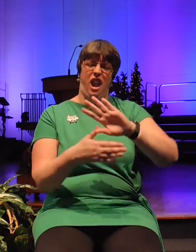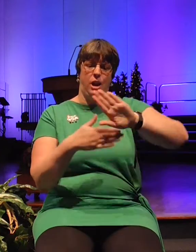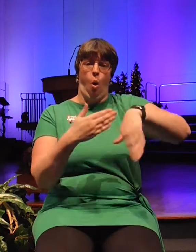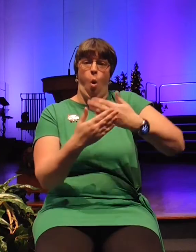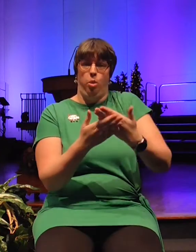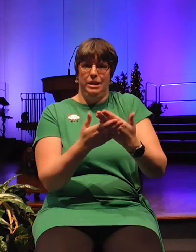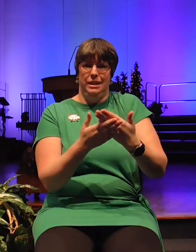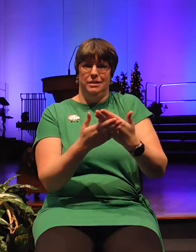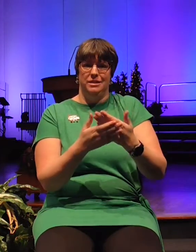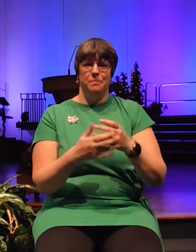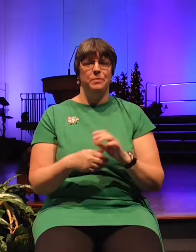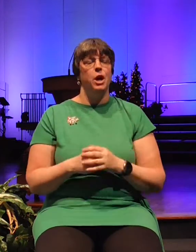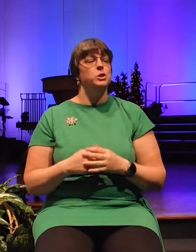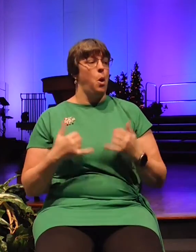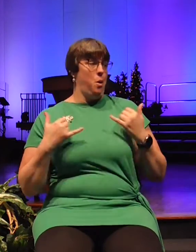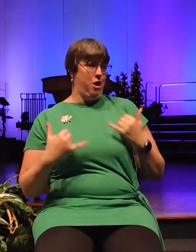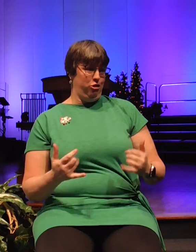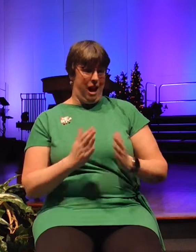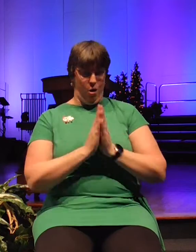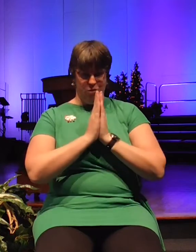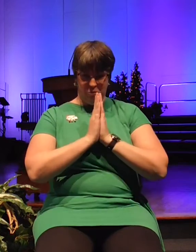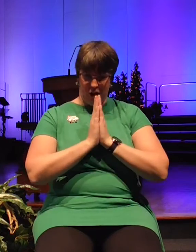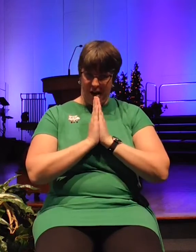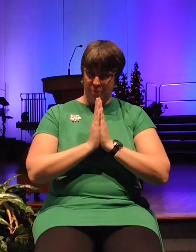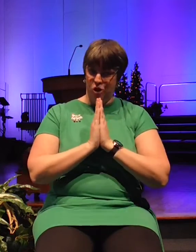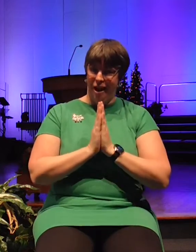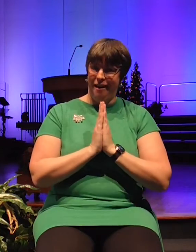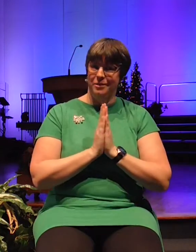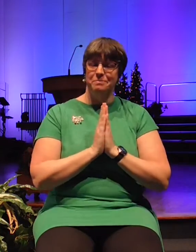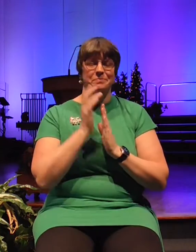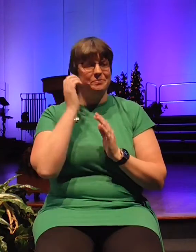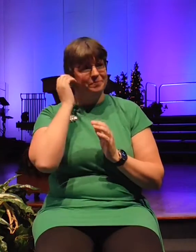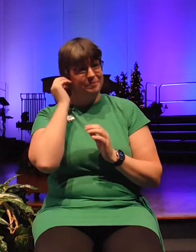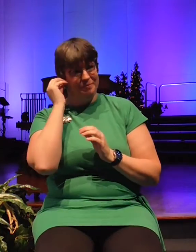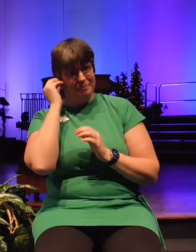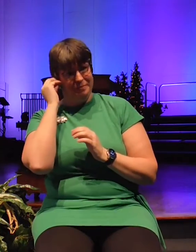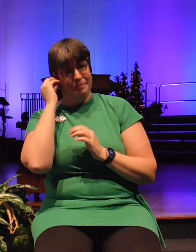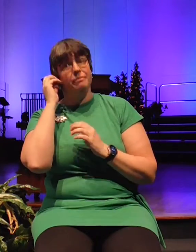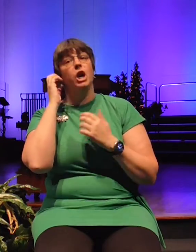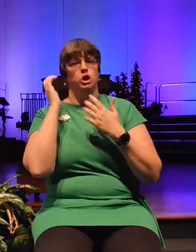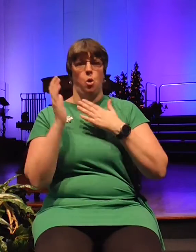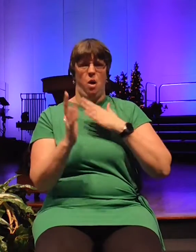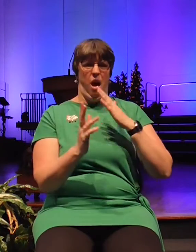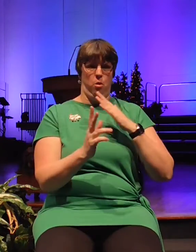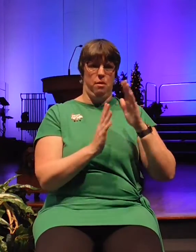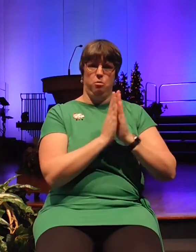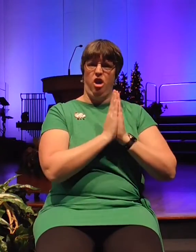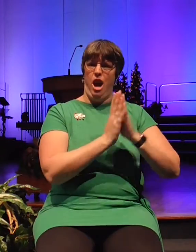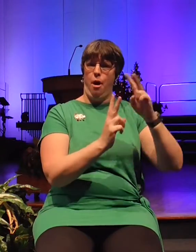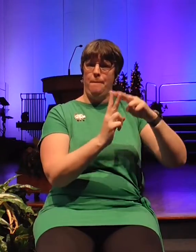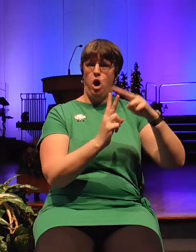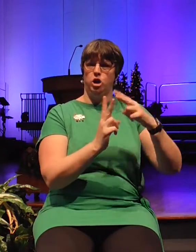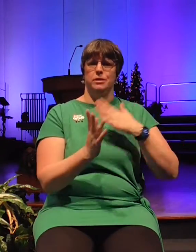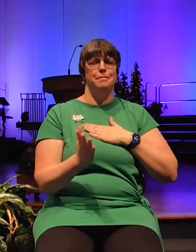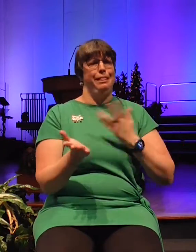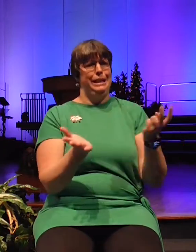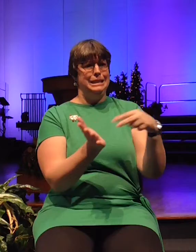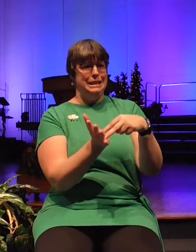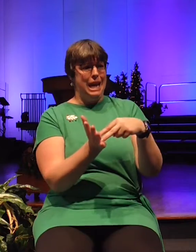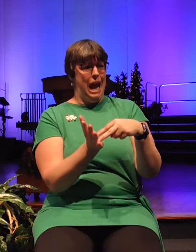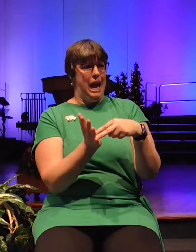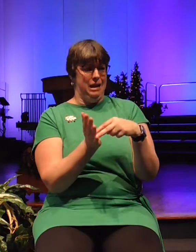Let's take that together now as we pray together. I invite our practitioner prayer partners to stand with us in